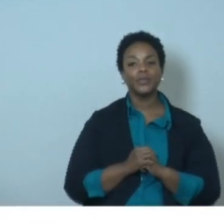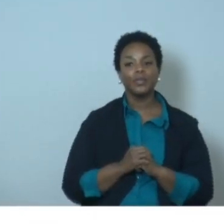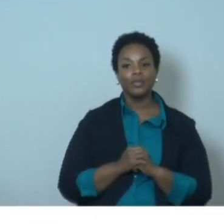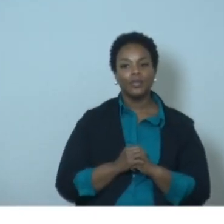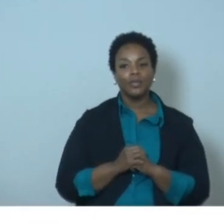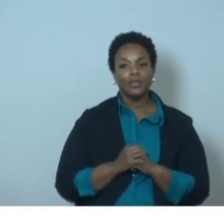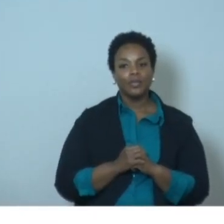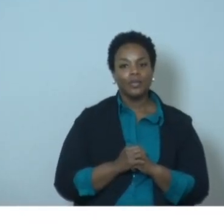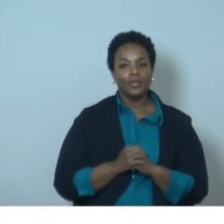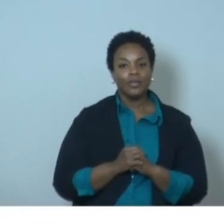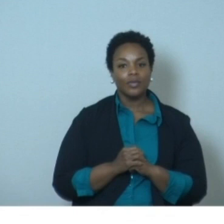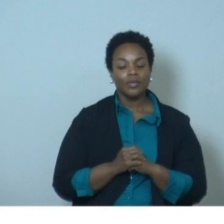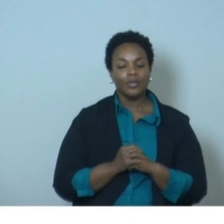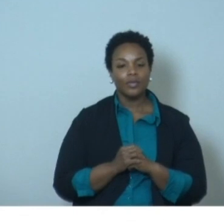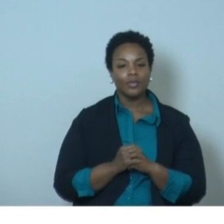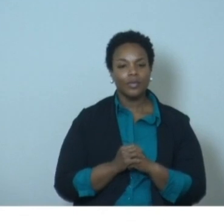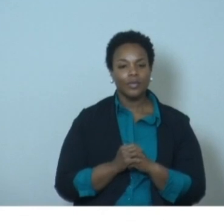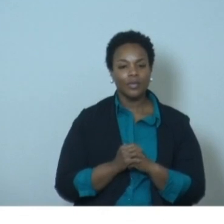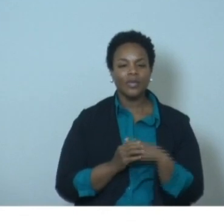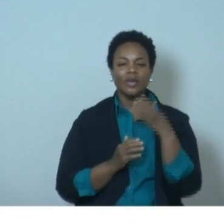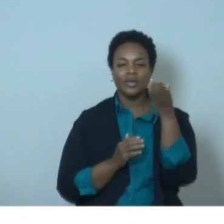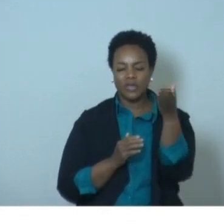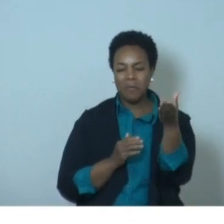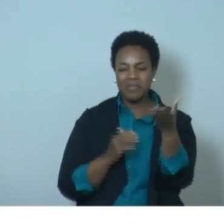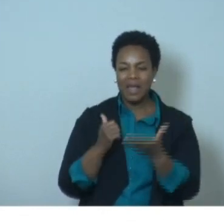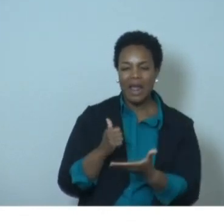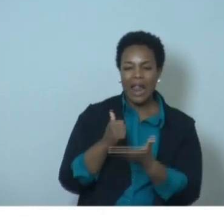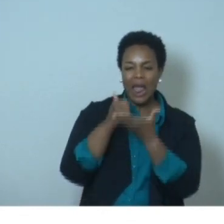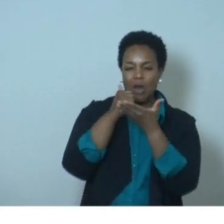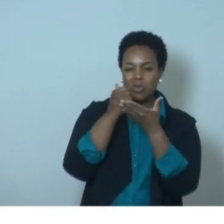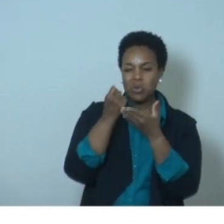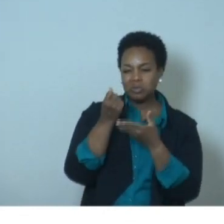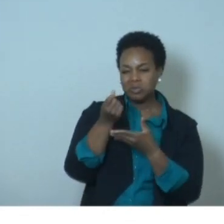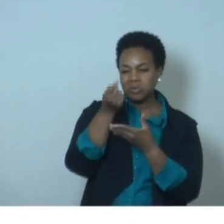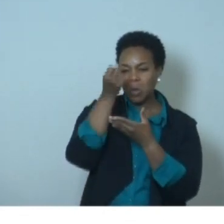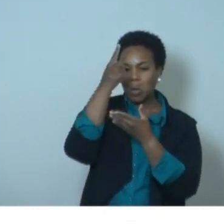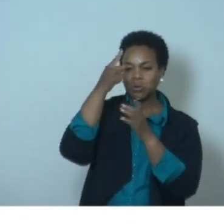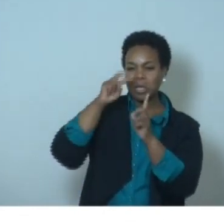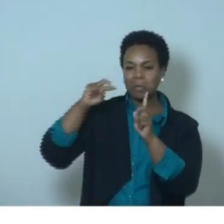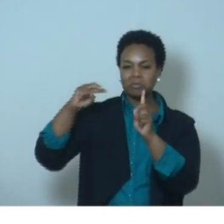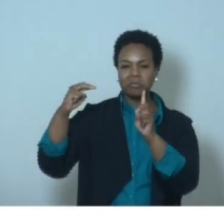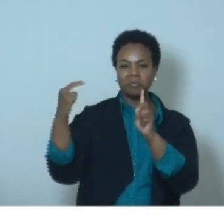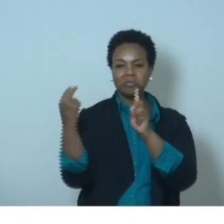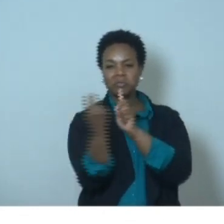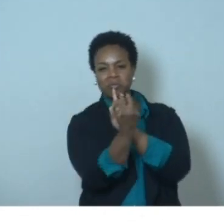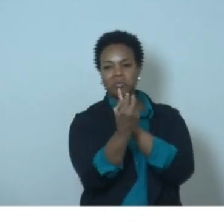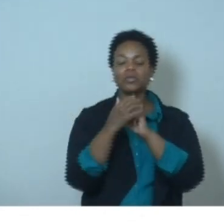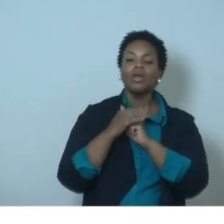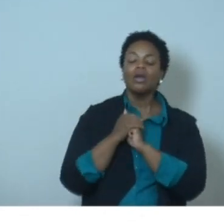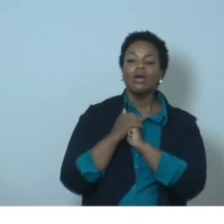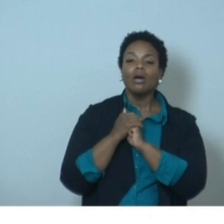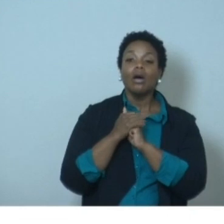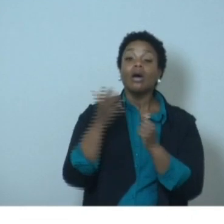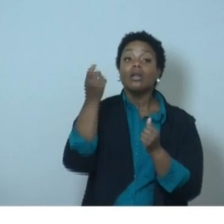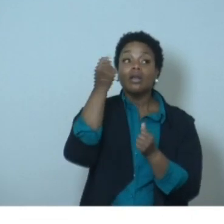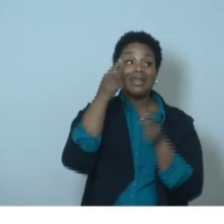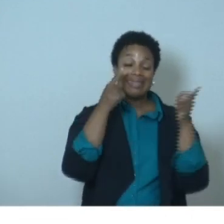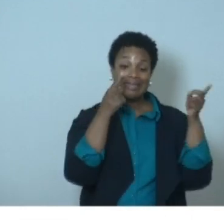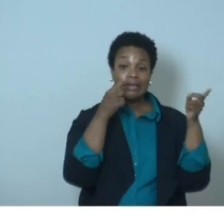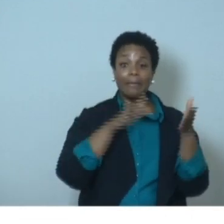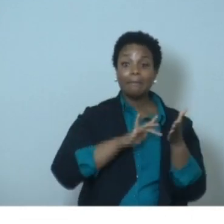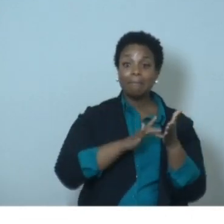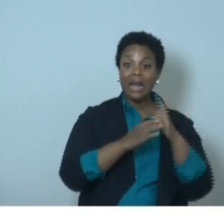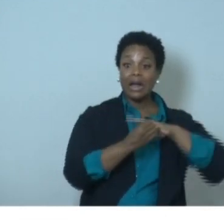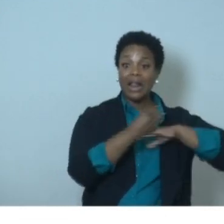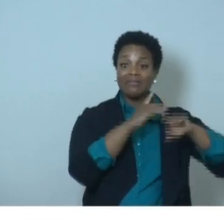to put this in perspective. So, because we don't, again, the medical advisory team's job isn't just to look at what's